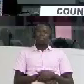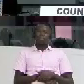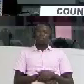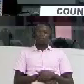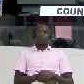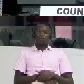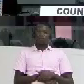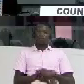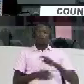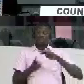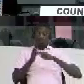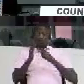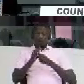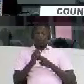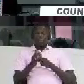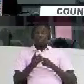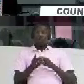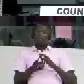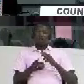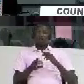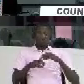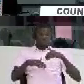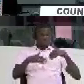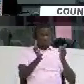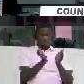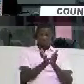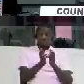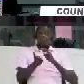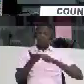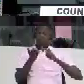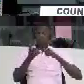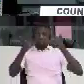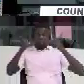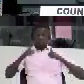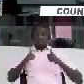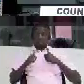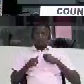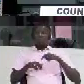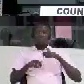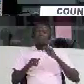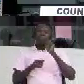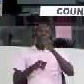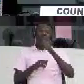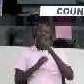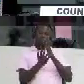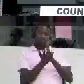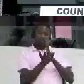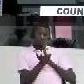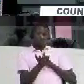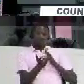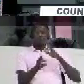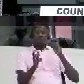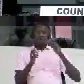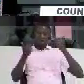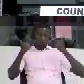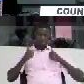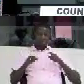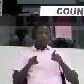normal formal formation that would normally happen during your parades was what took